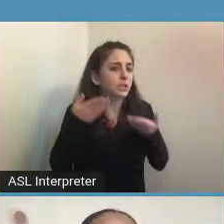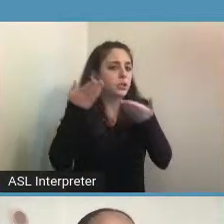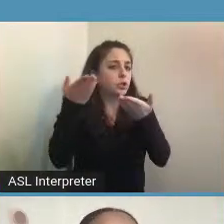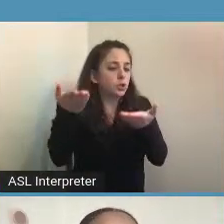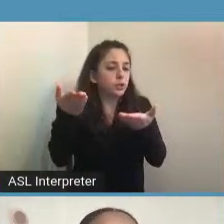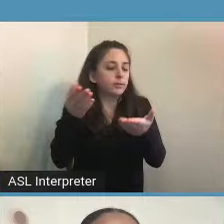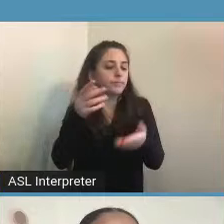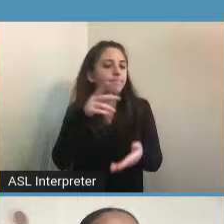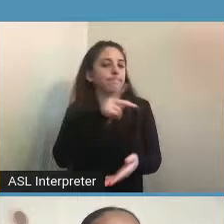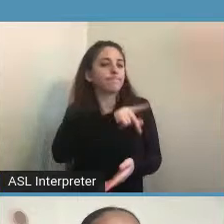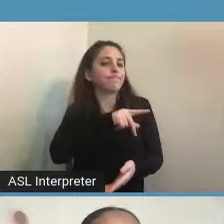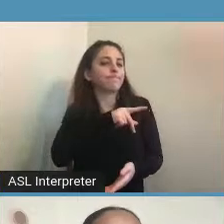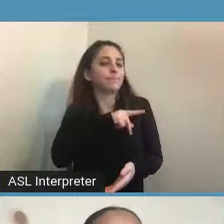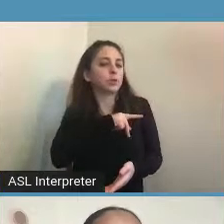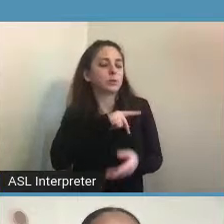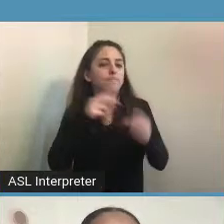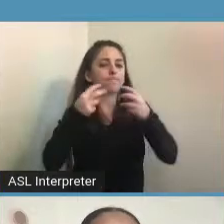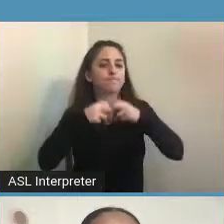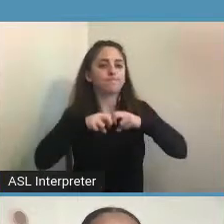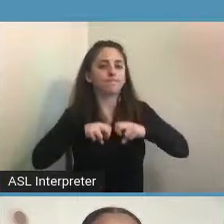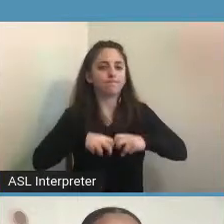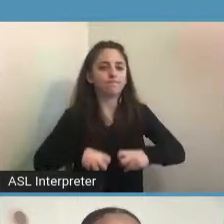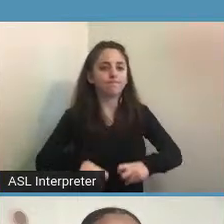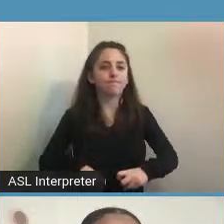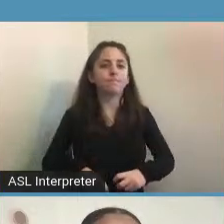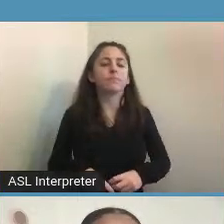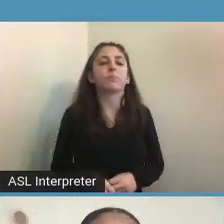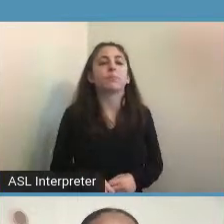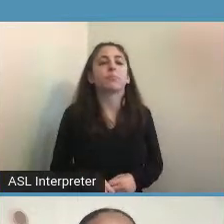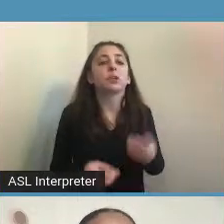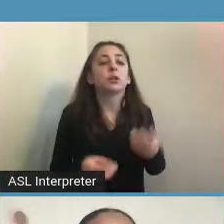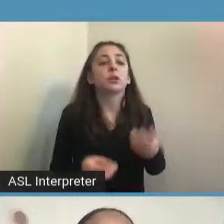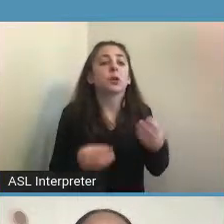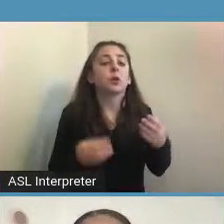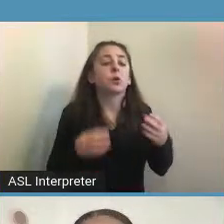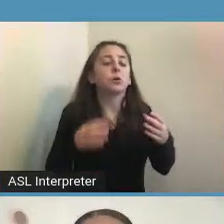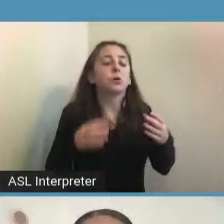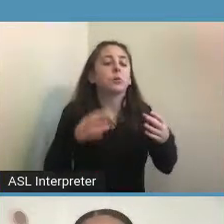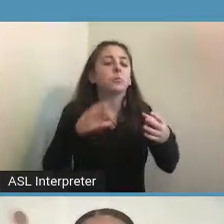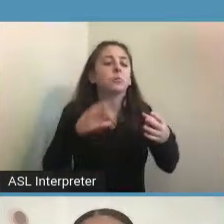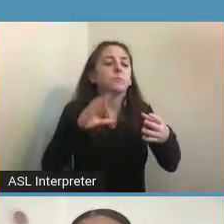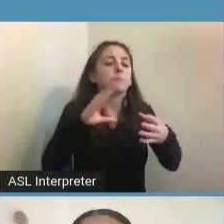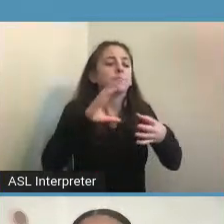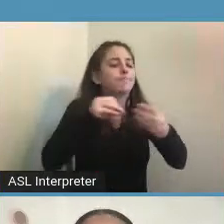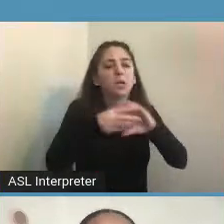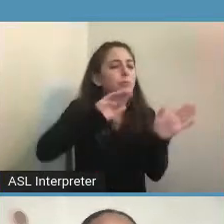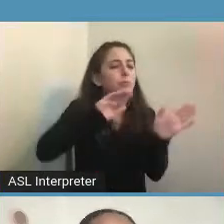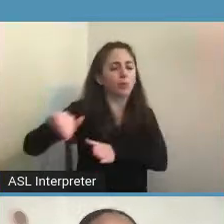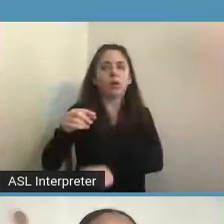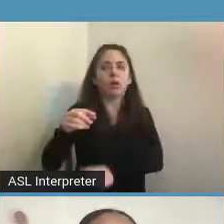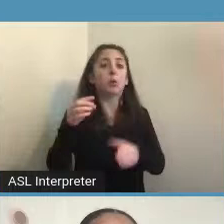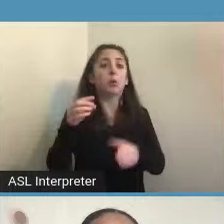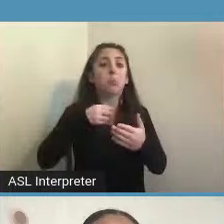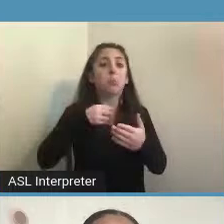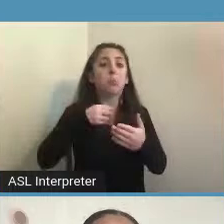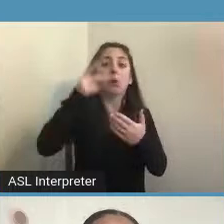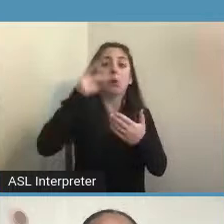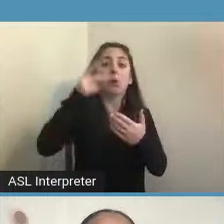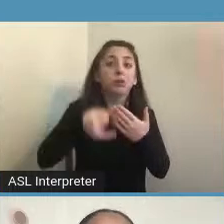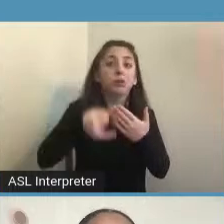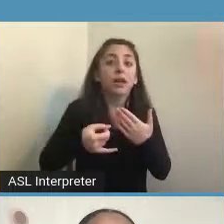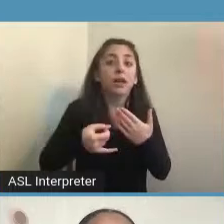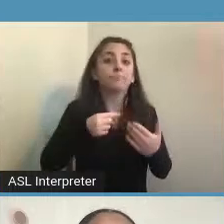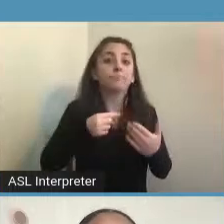So regardless of how the numbers were, the metrics, how do I feel? Is this a project that I'm proud of? Did